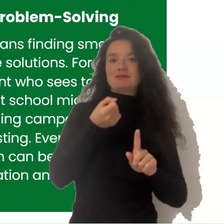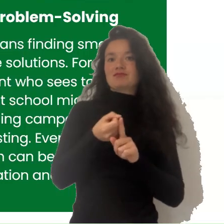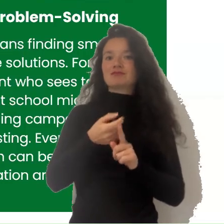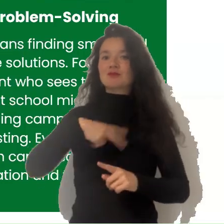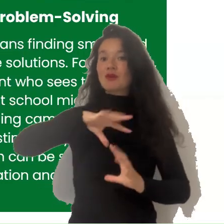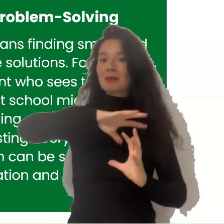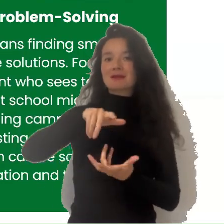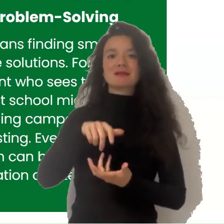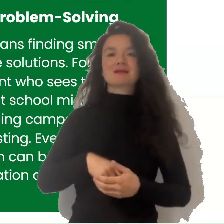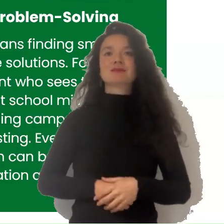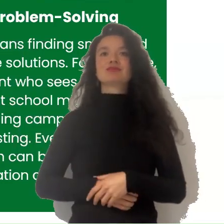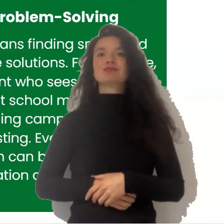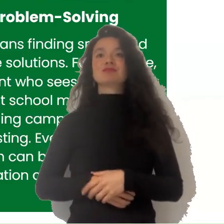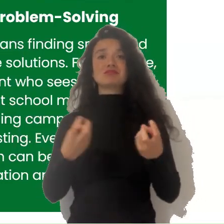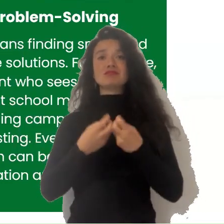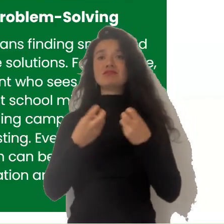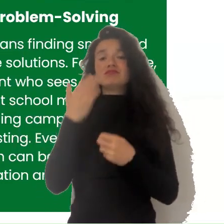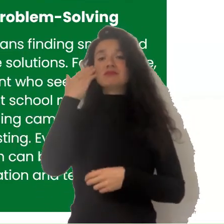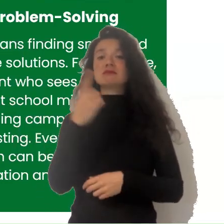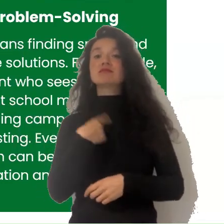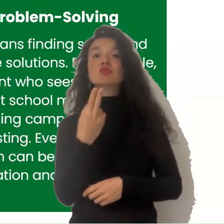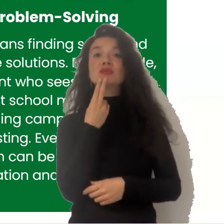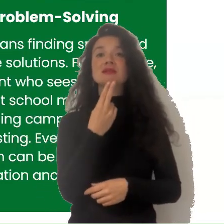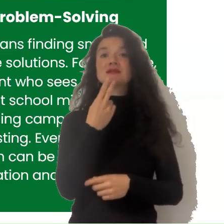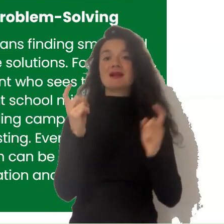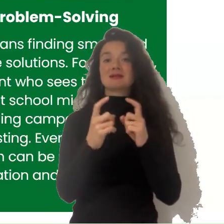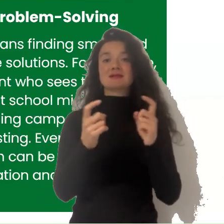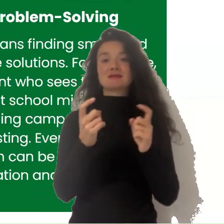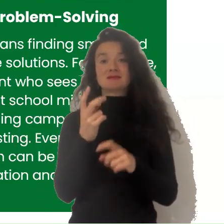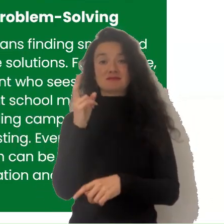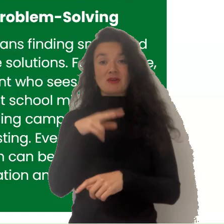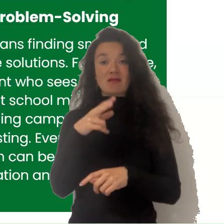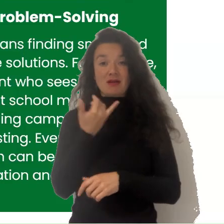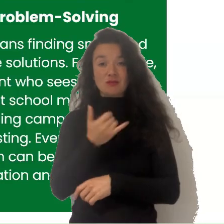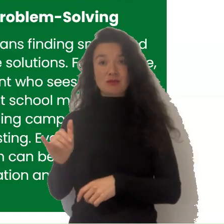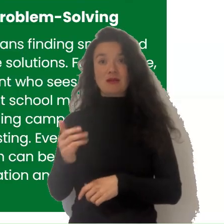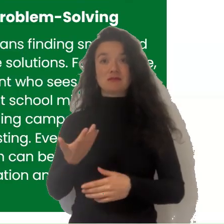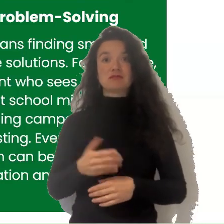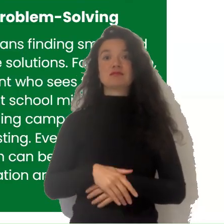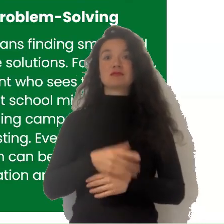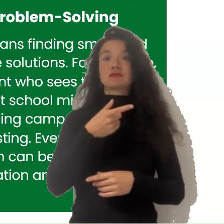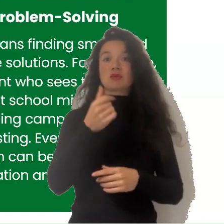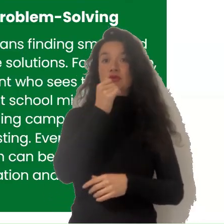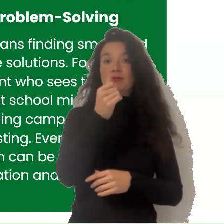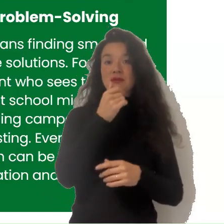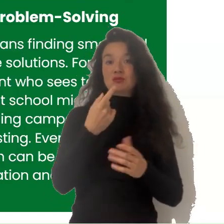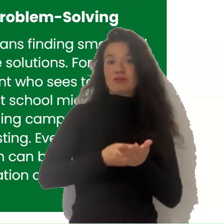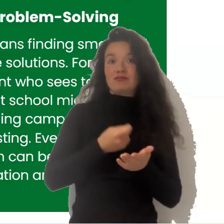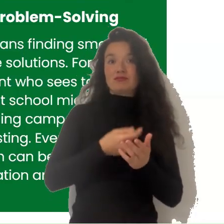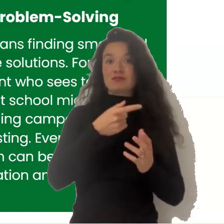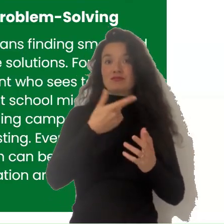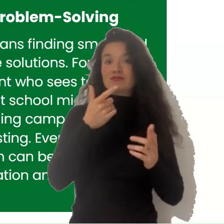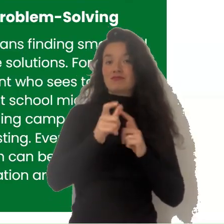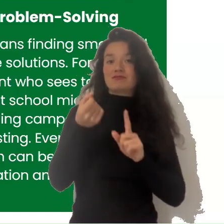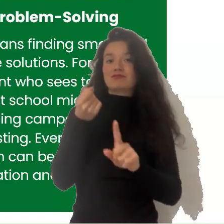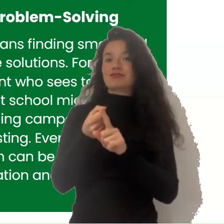use electricity when it's not needed, that this electricity is affecting the environment and the animals that